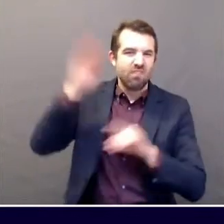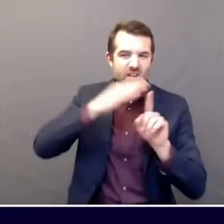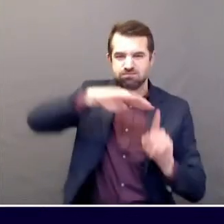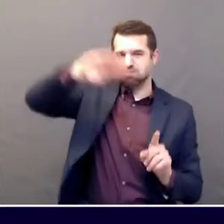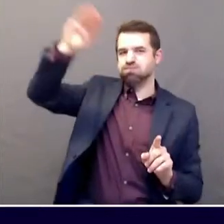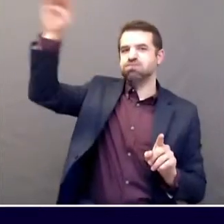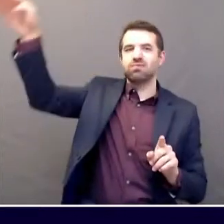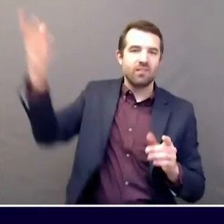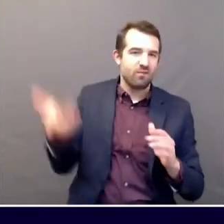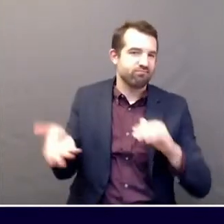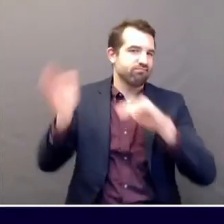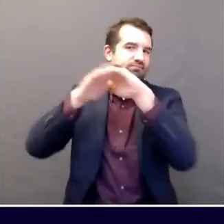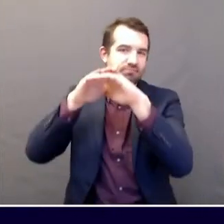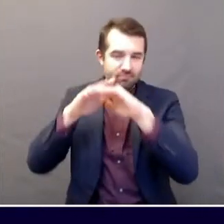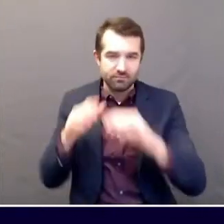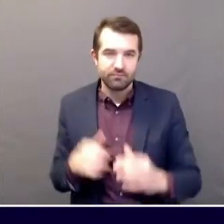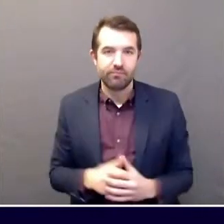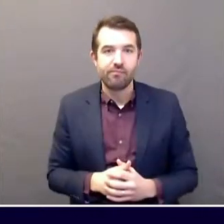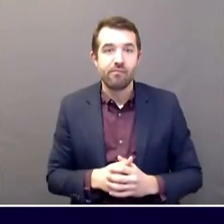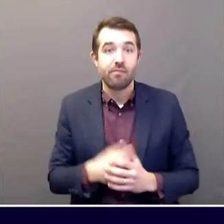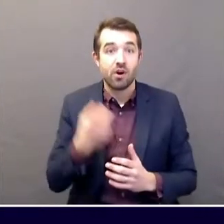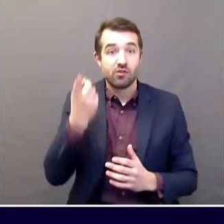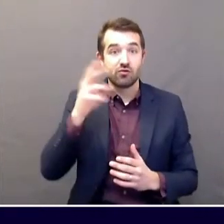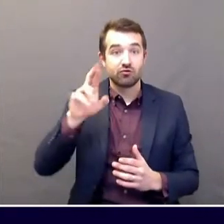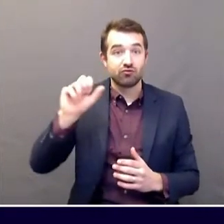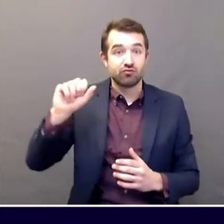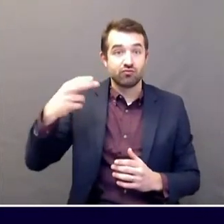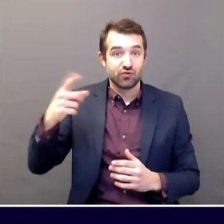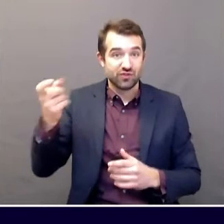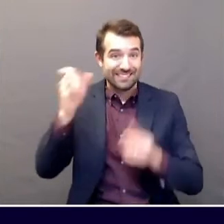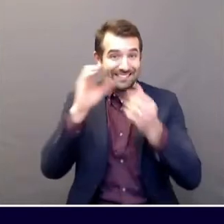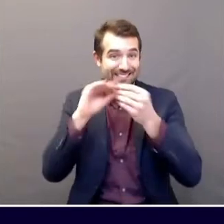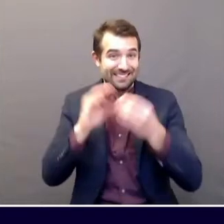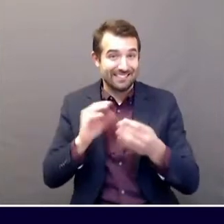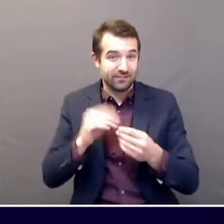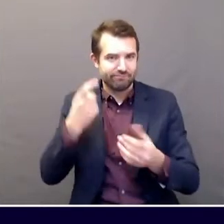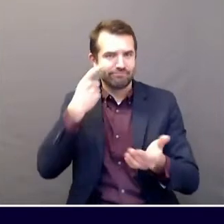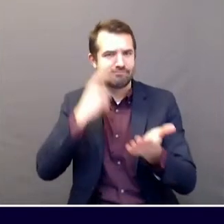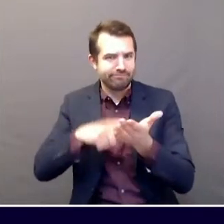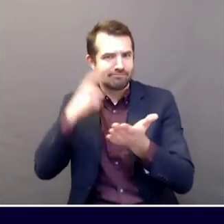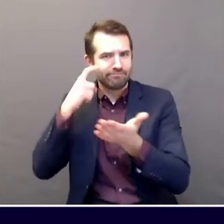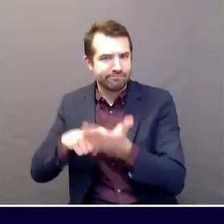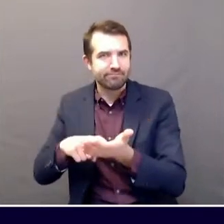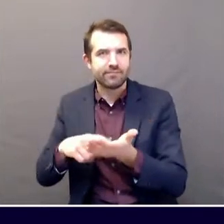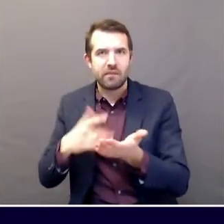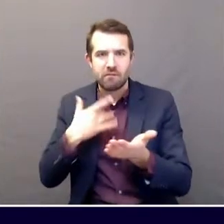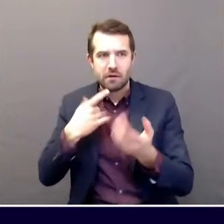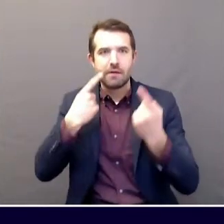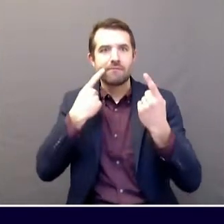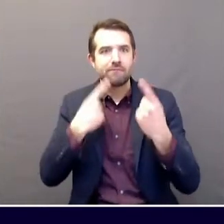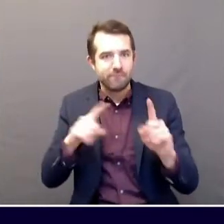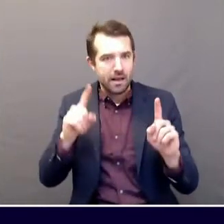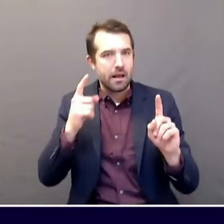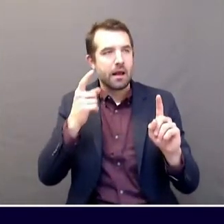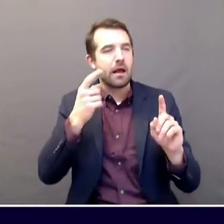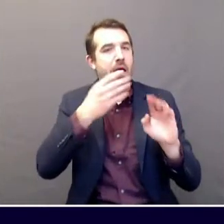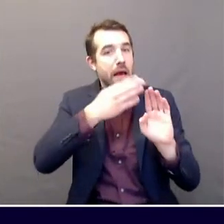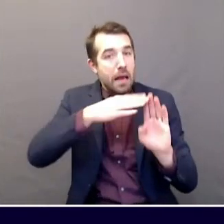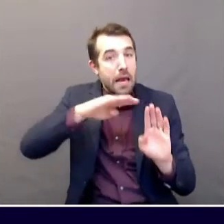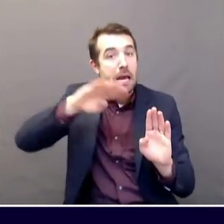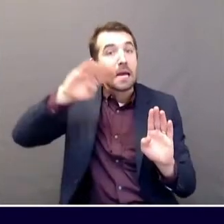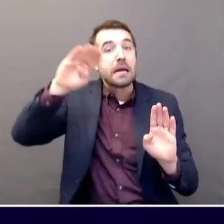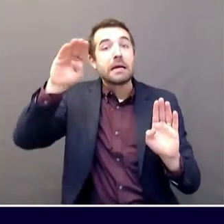that post-holiday surge of COVID-19. Today, as he reported, Maine has seen a